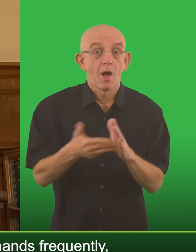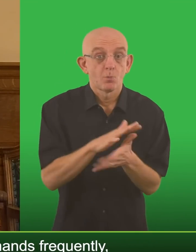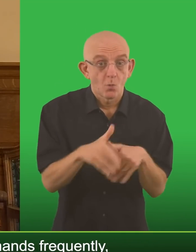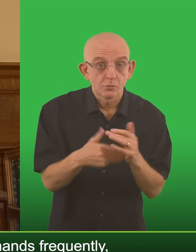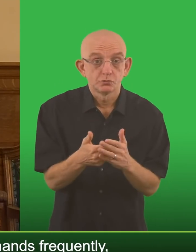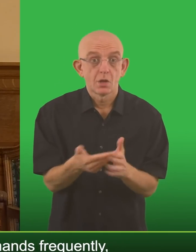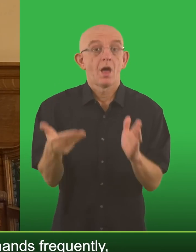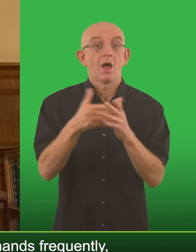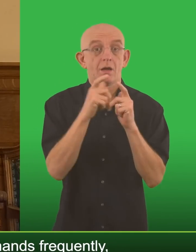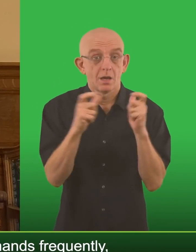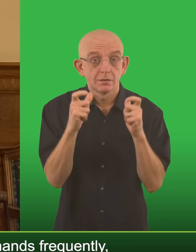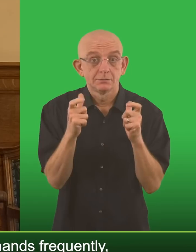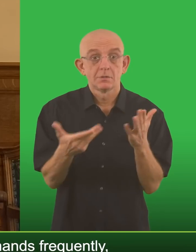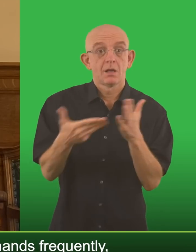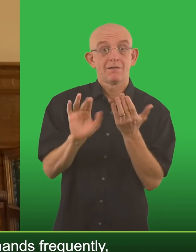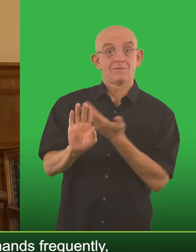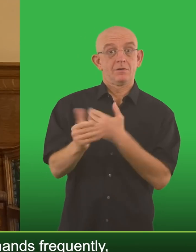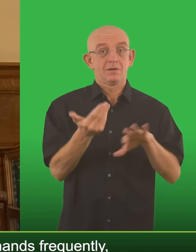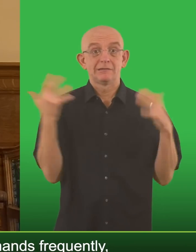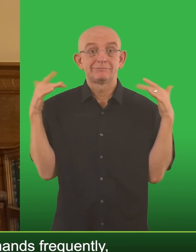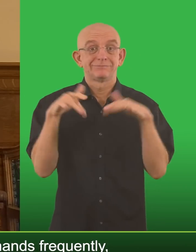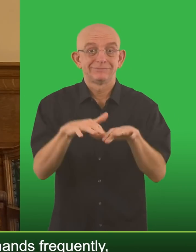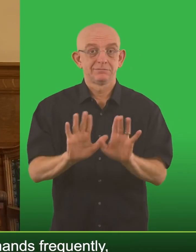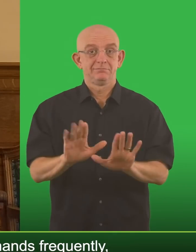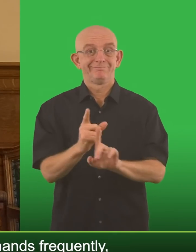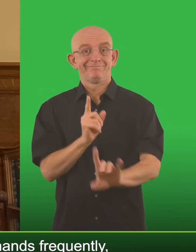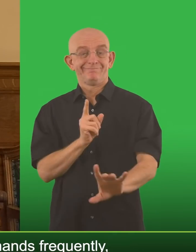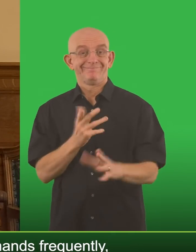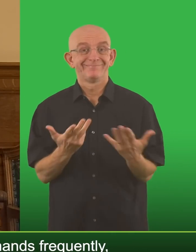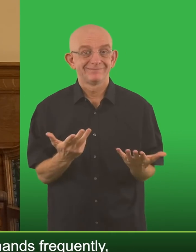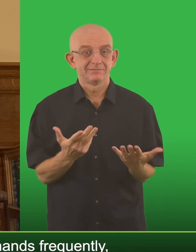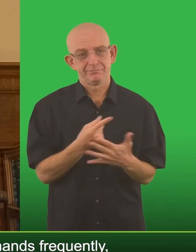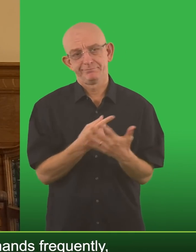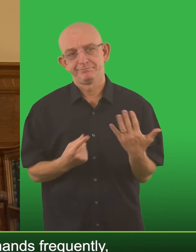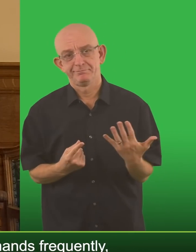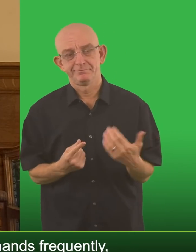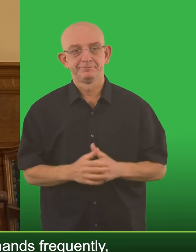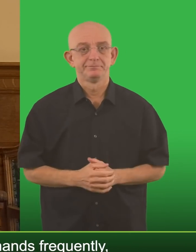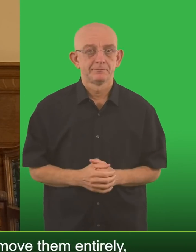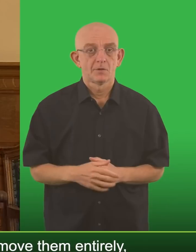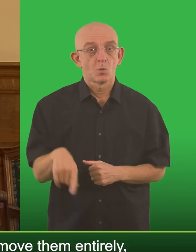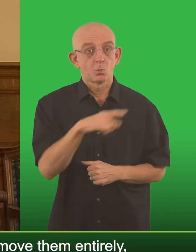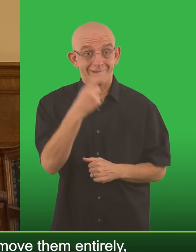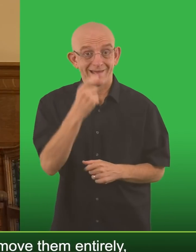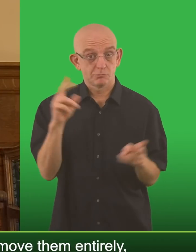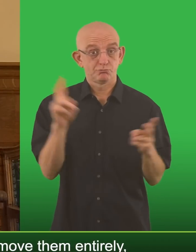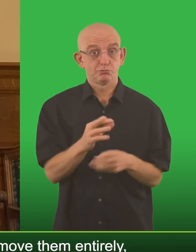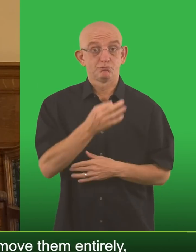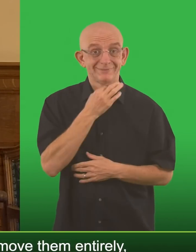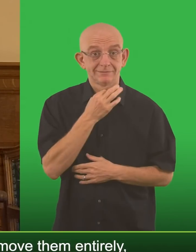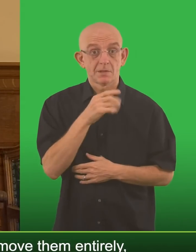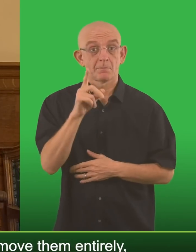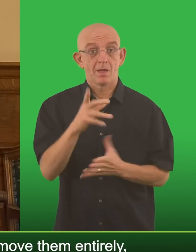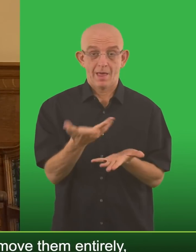further reduced by washing hands frequently, wearing face coverings, avoiding crowded indoor spaces, etc. So we can